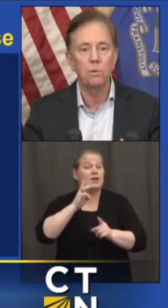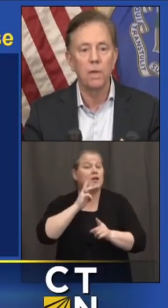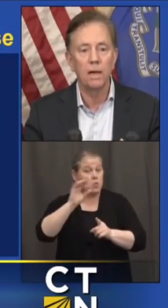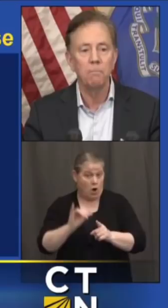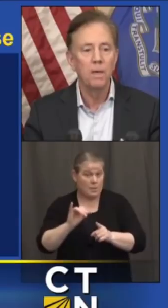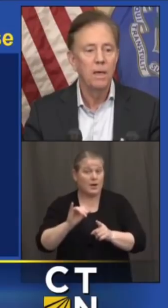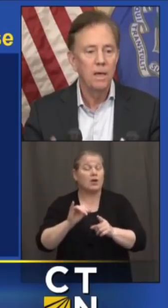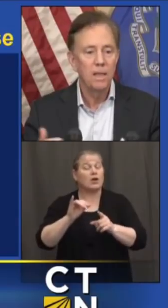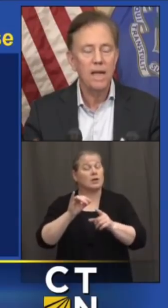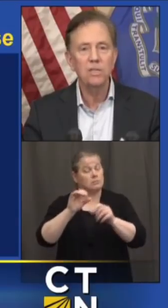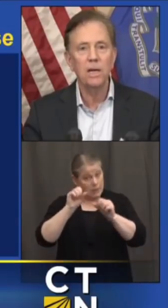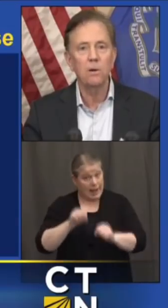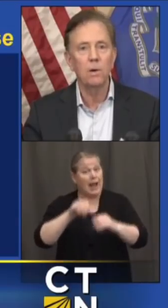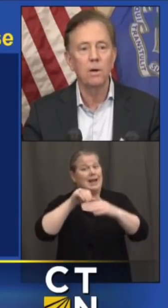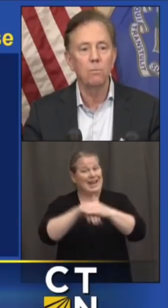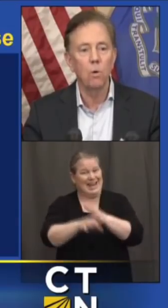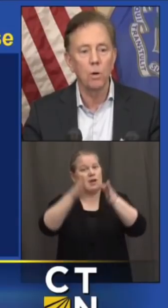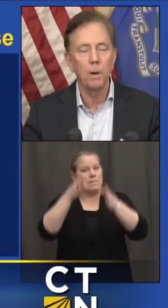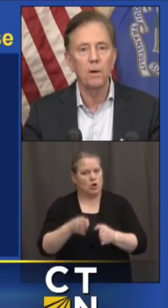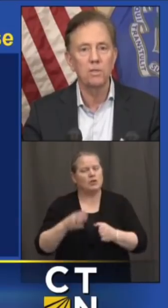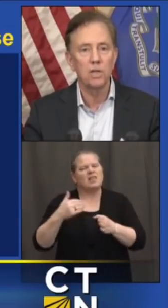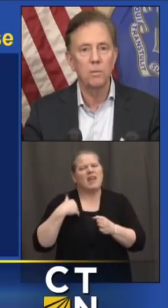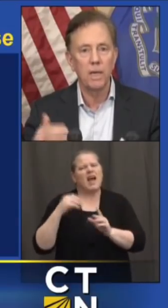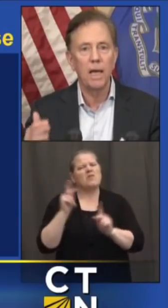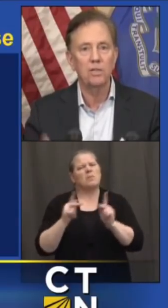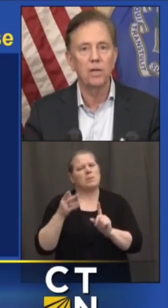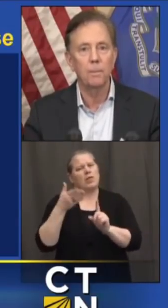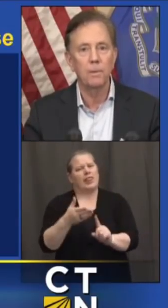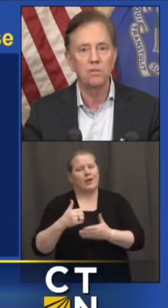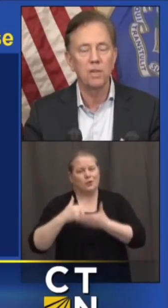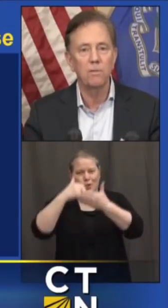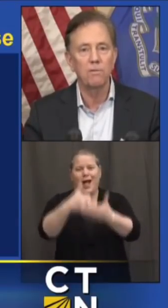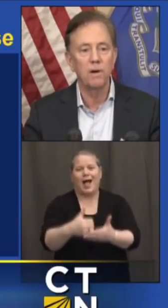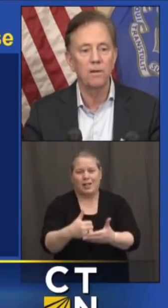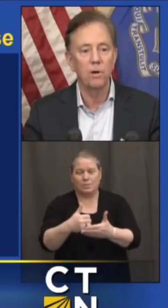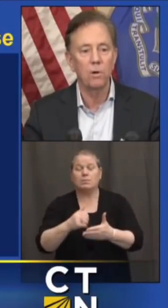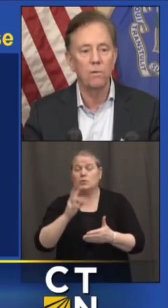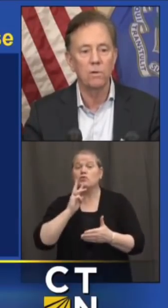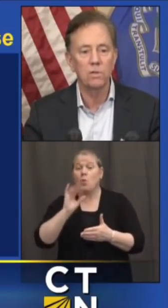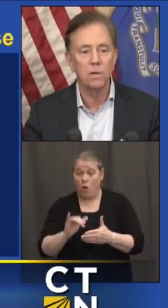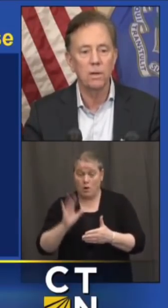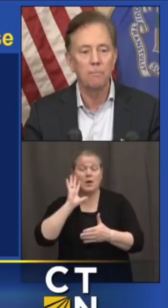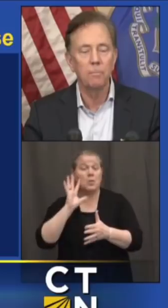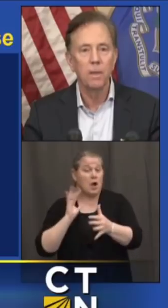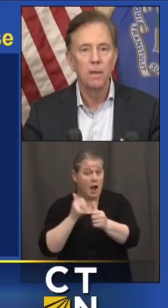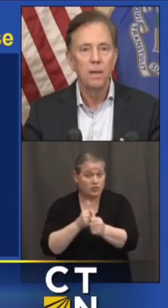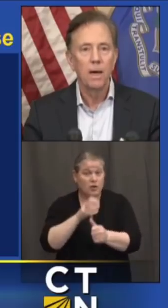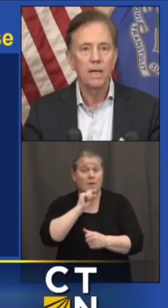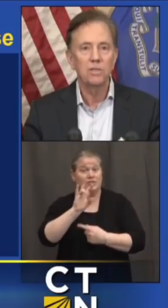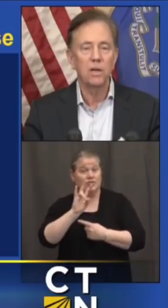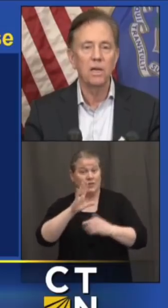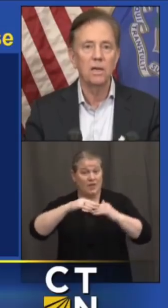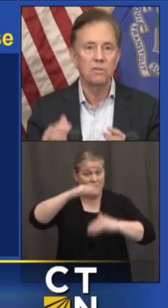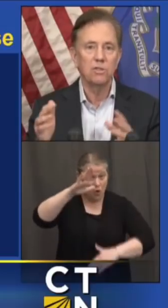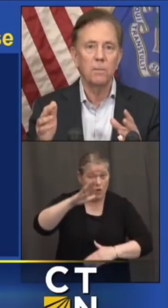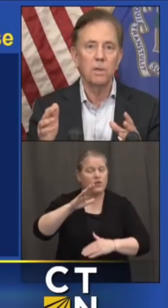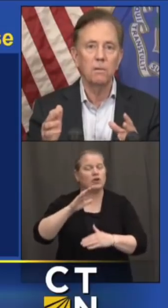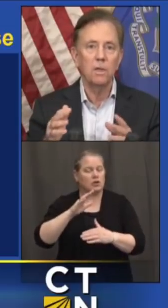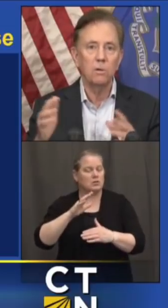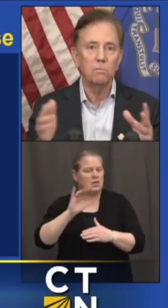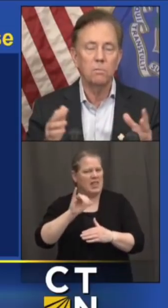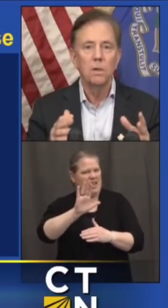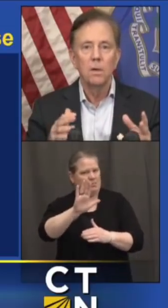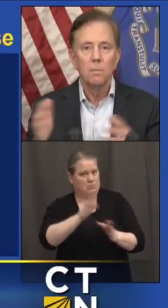help you do that. That's how Waterbury is going to be catching up in the 75 and overs. I can tell you in some